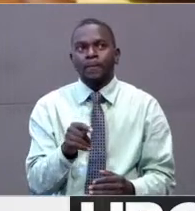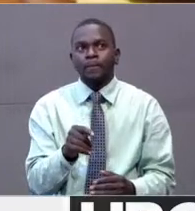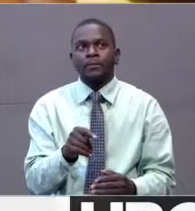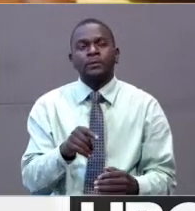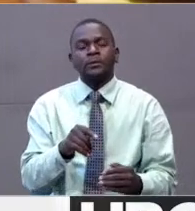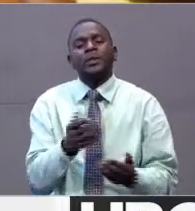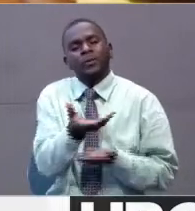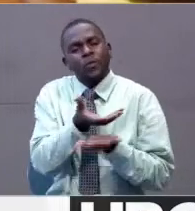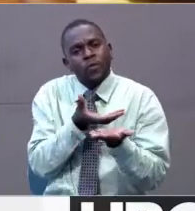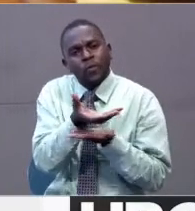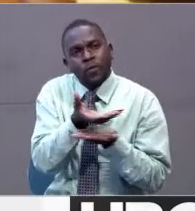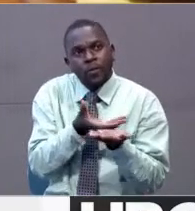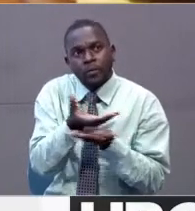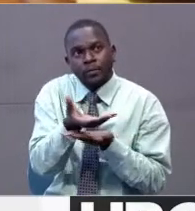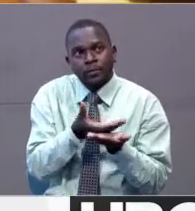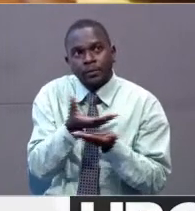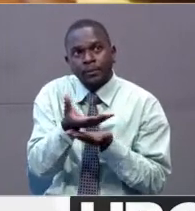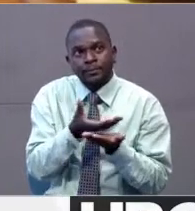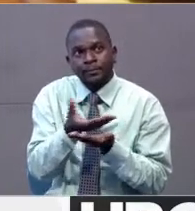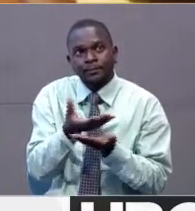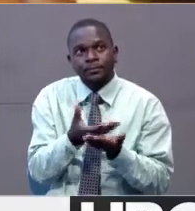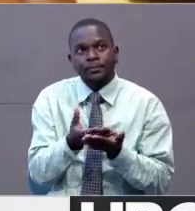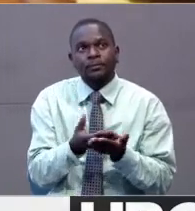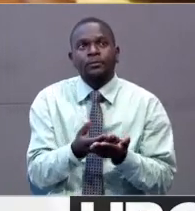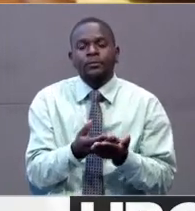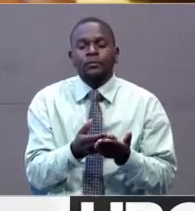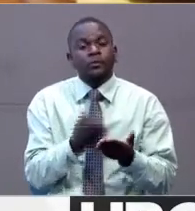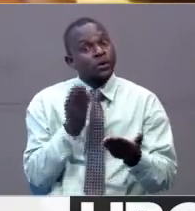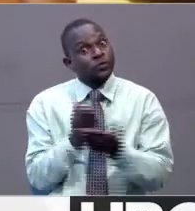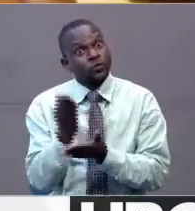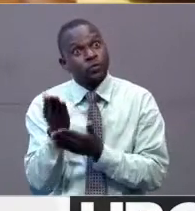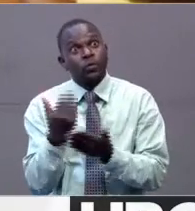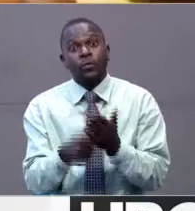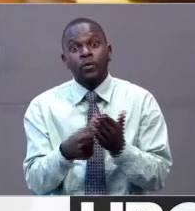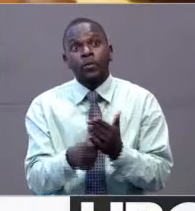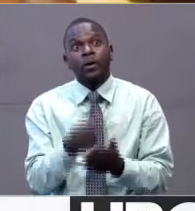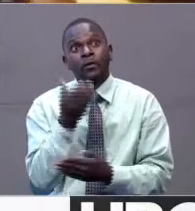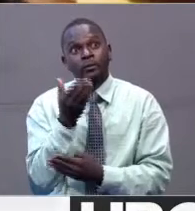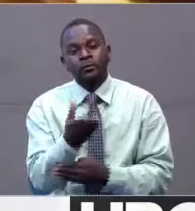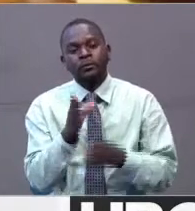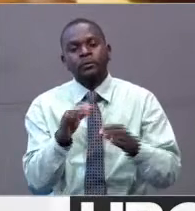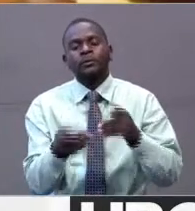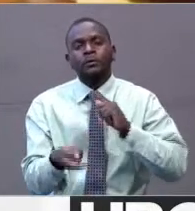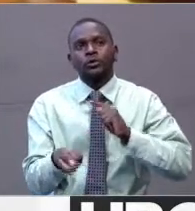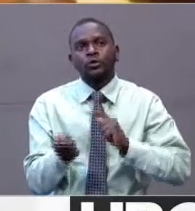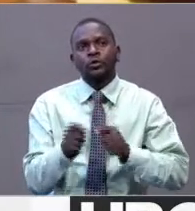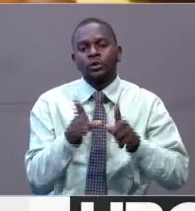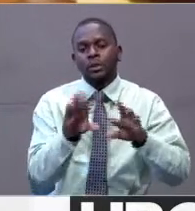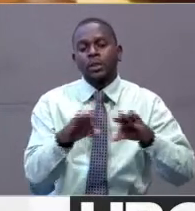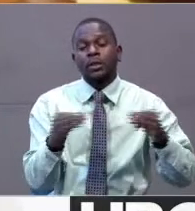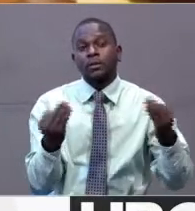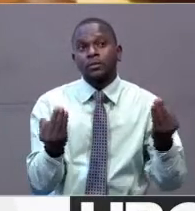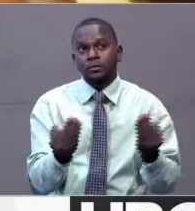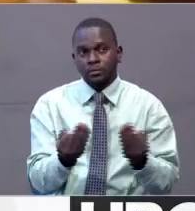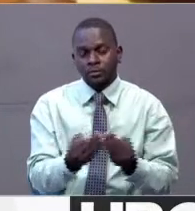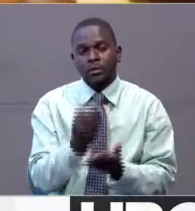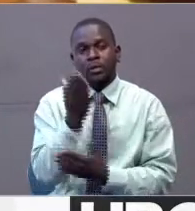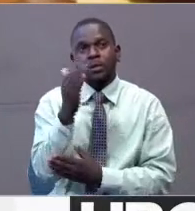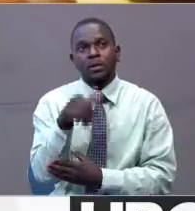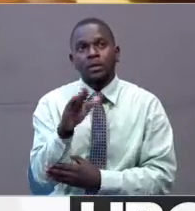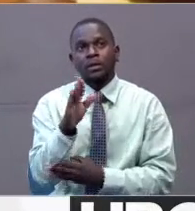symptomatic discussions. We're not dealing with the real problem. The real problem is, how do you change those families to make them